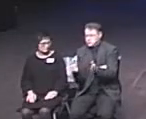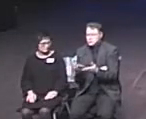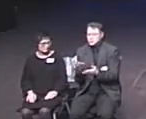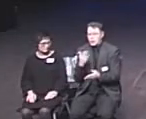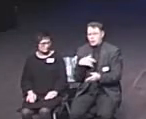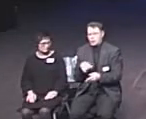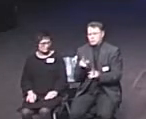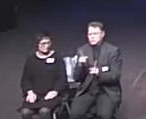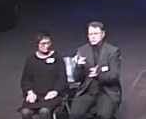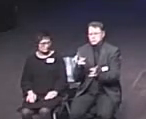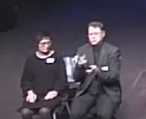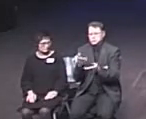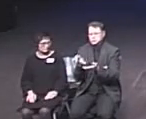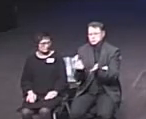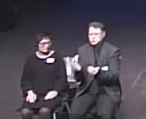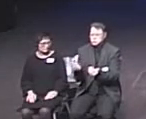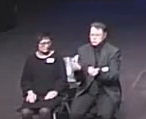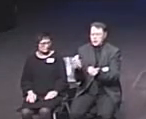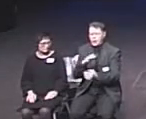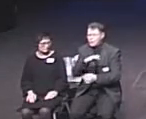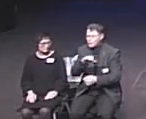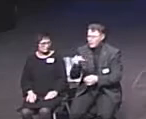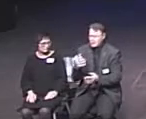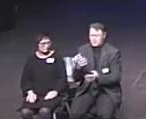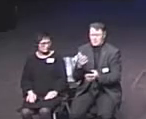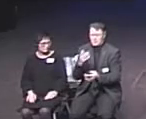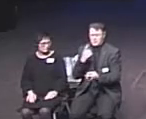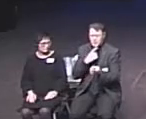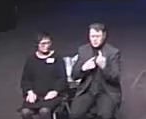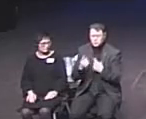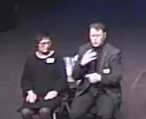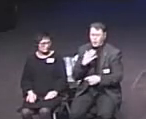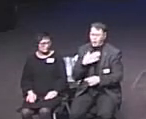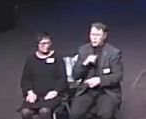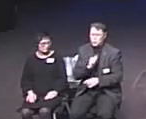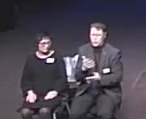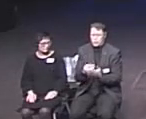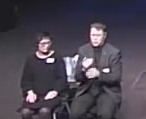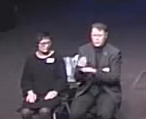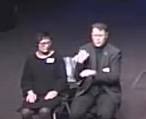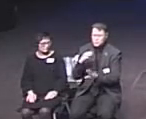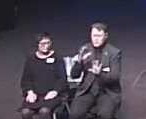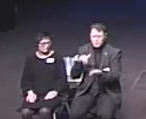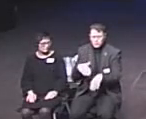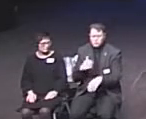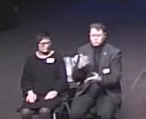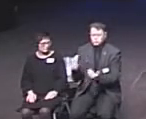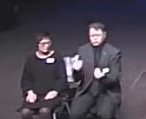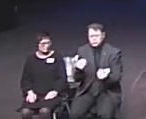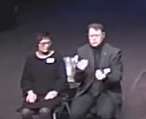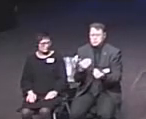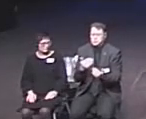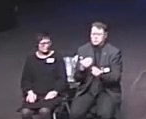also want to talk with everyone, actually, no matter what background you have. So we also work